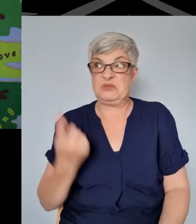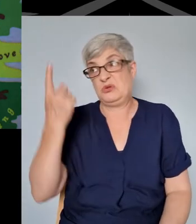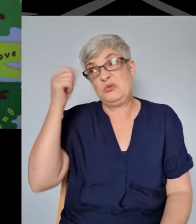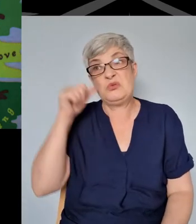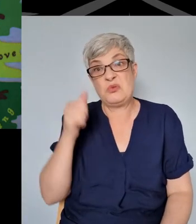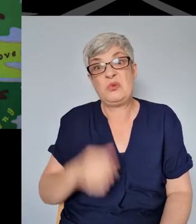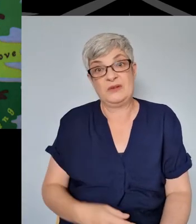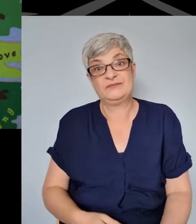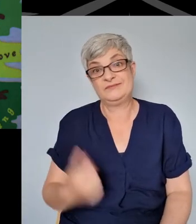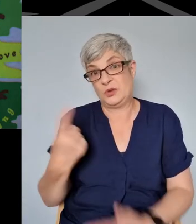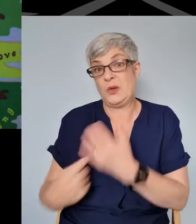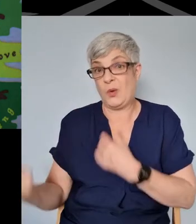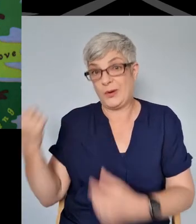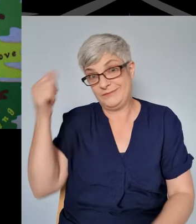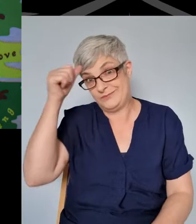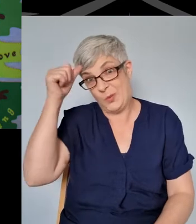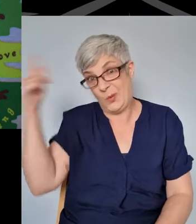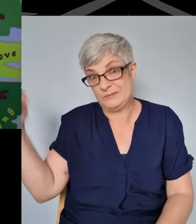you alone know.